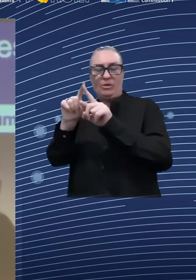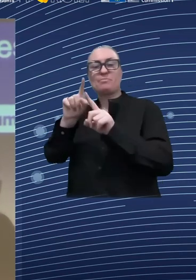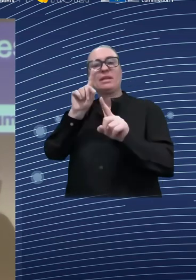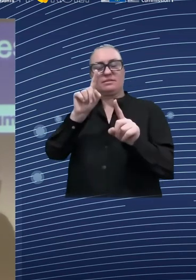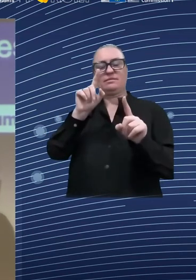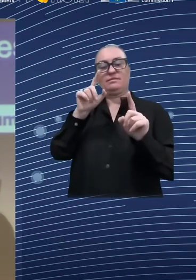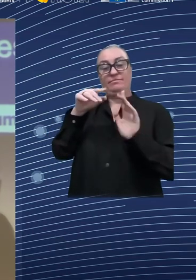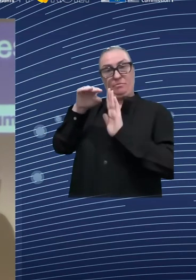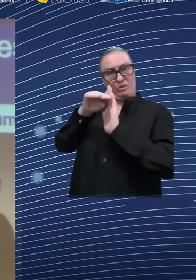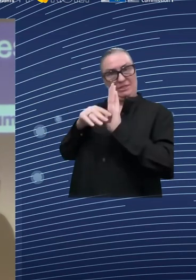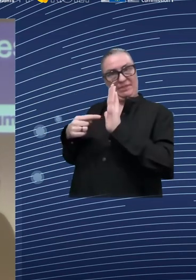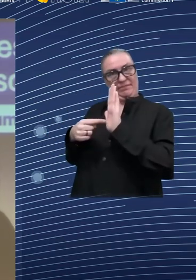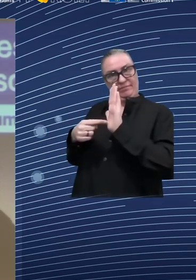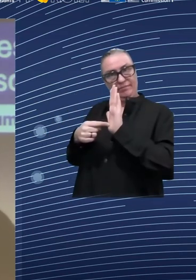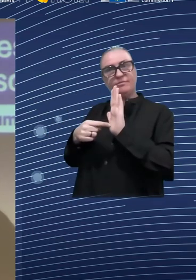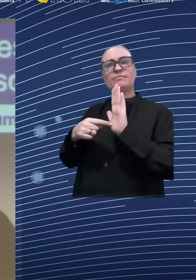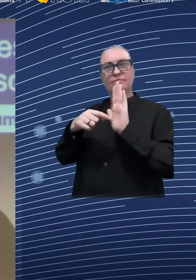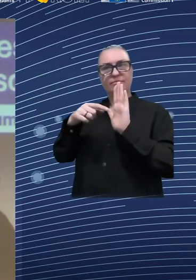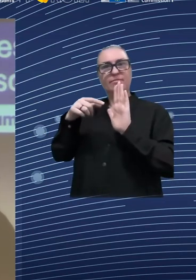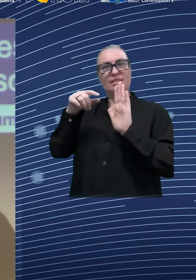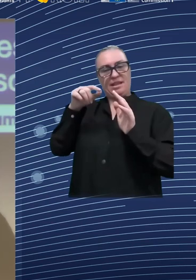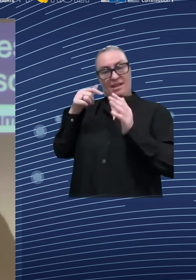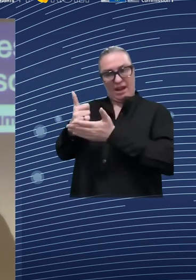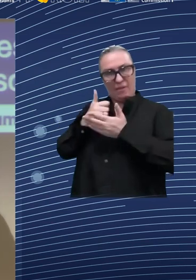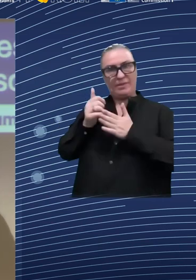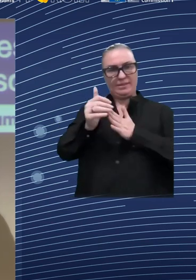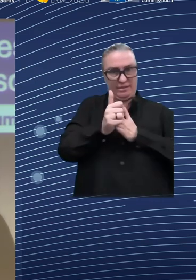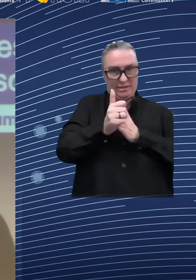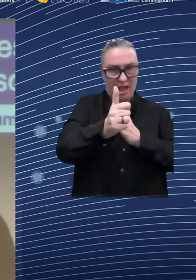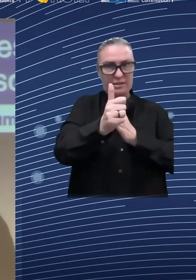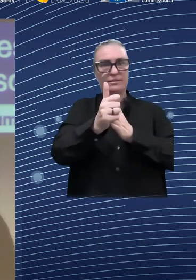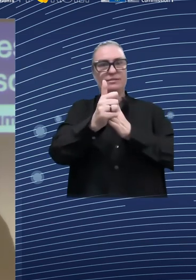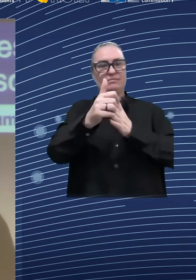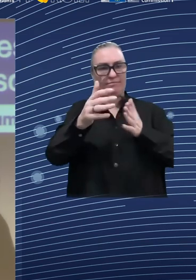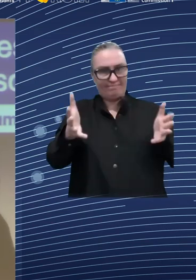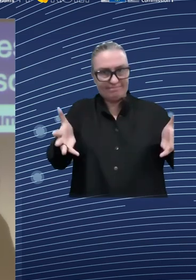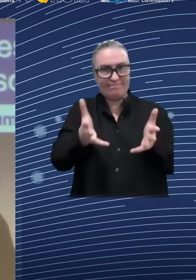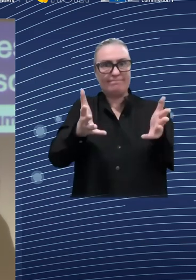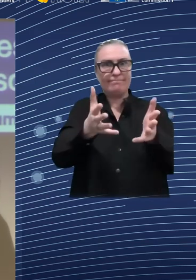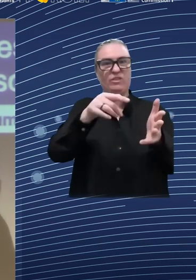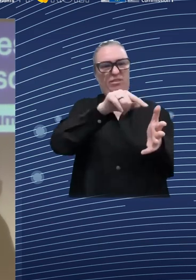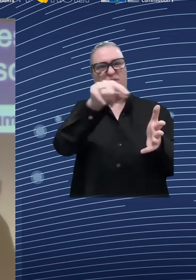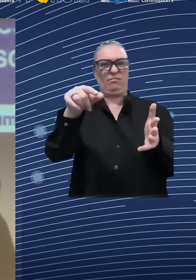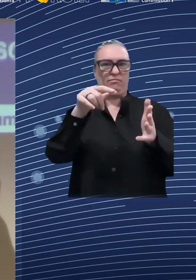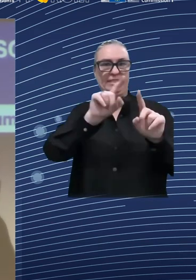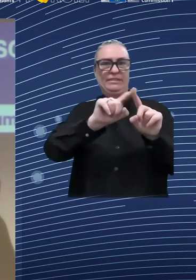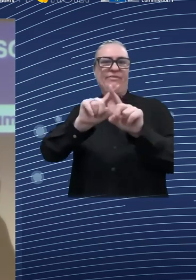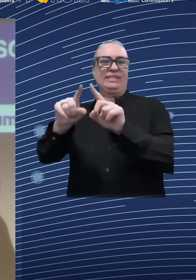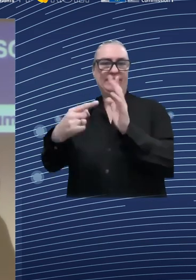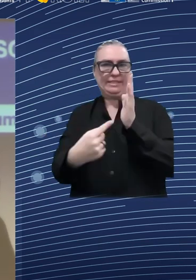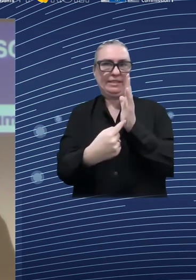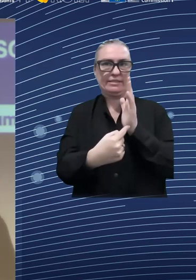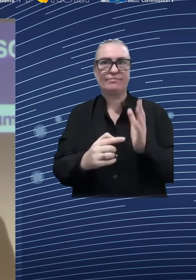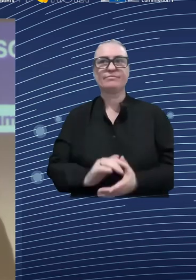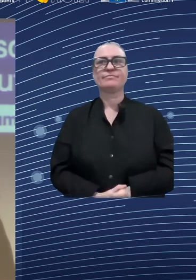digital tools are trying to be used in schools, but it's not really, we are not really sure if they